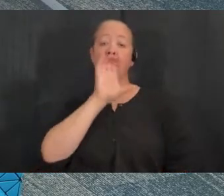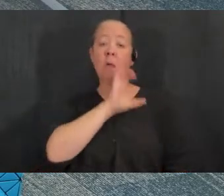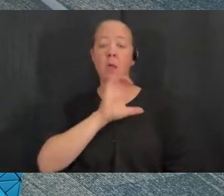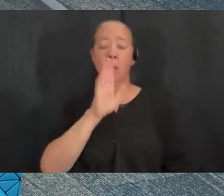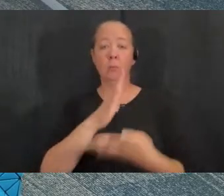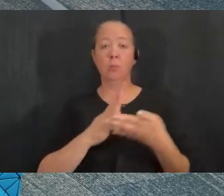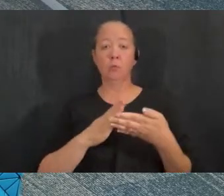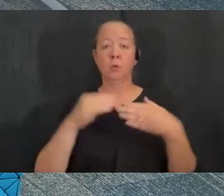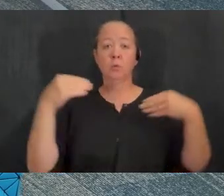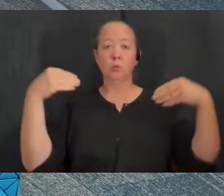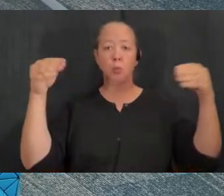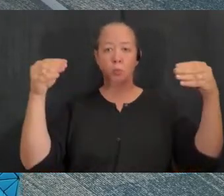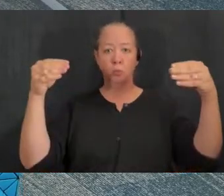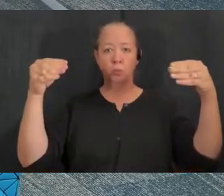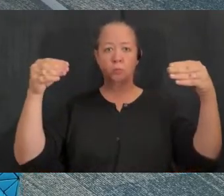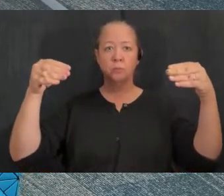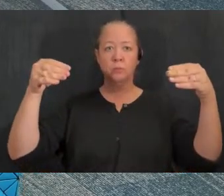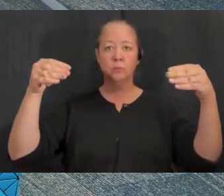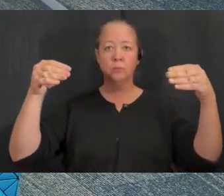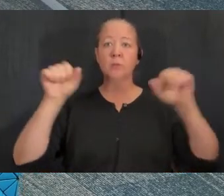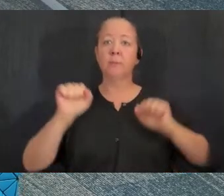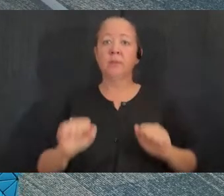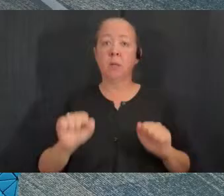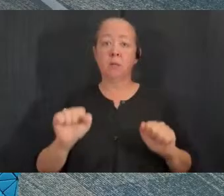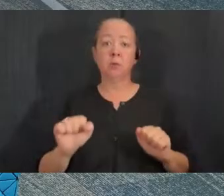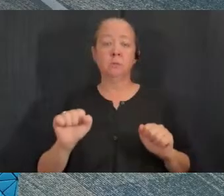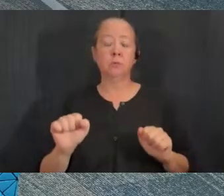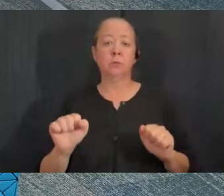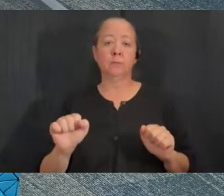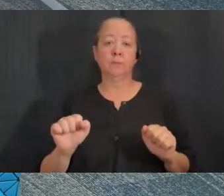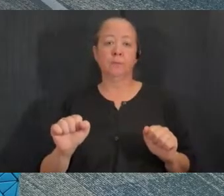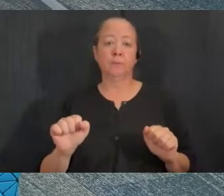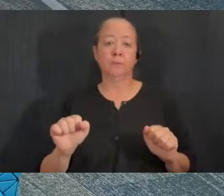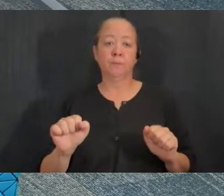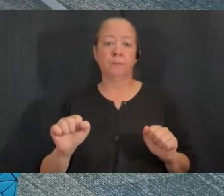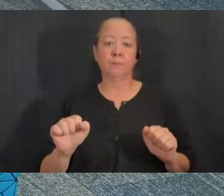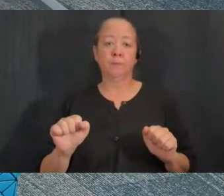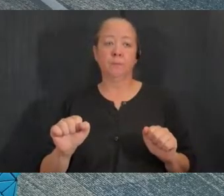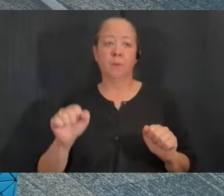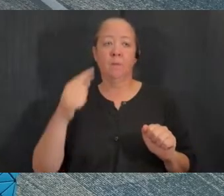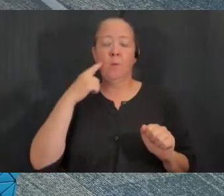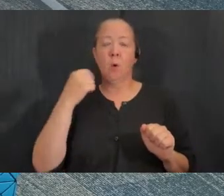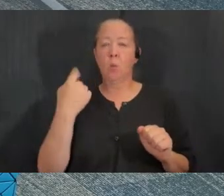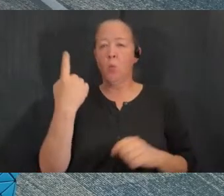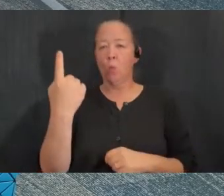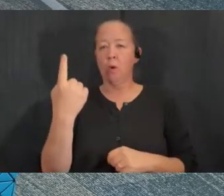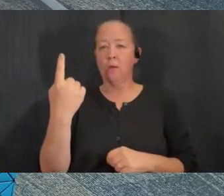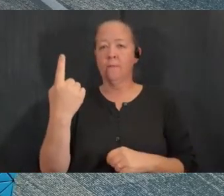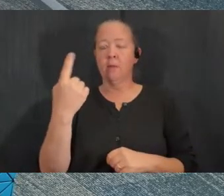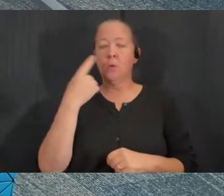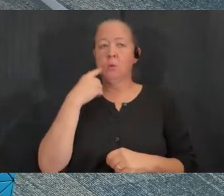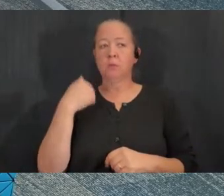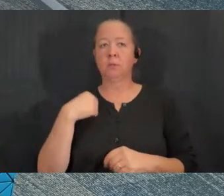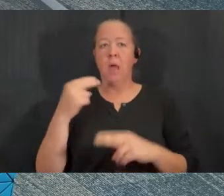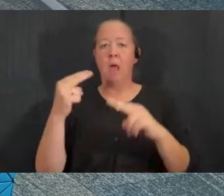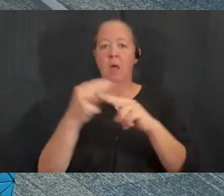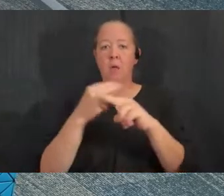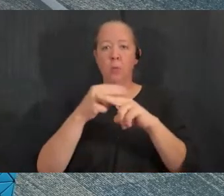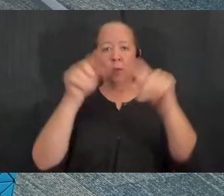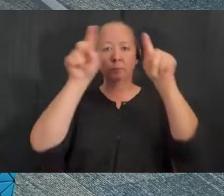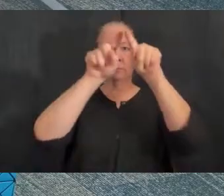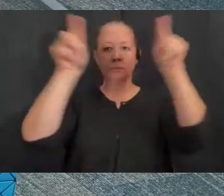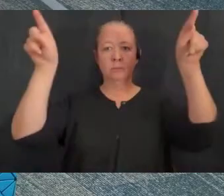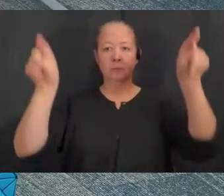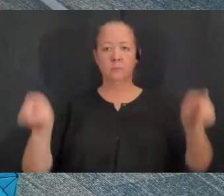the store is potentially eligible for one of those highway signs on the Highway 50 from